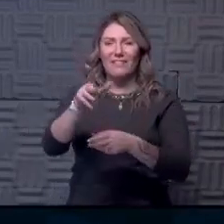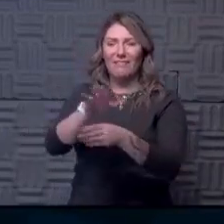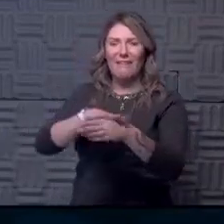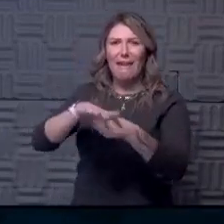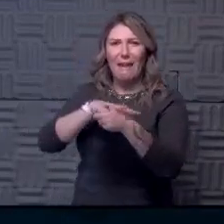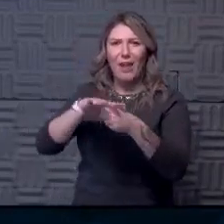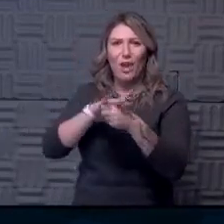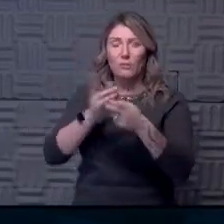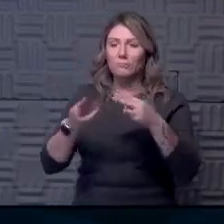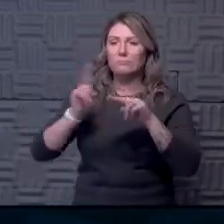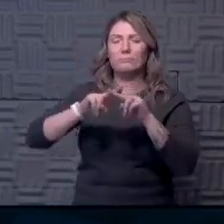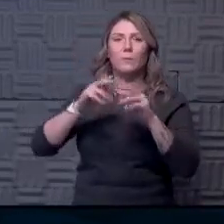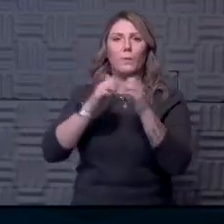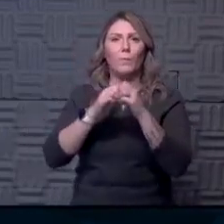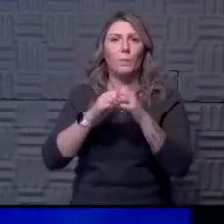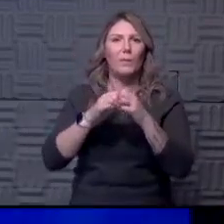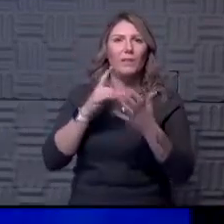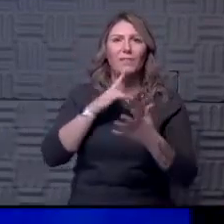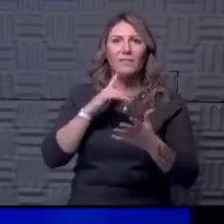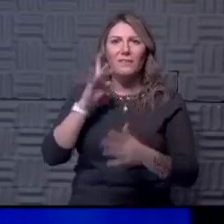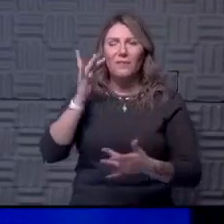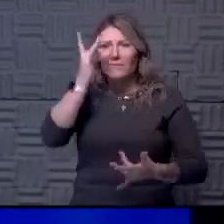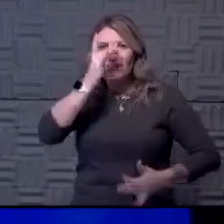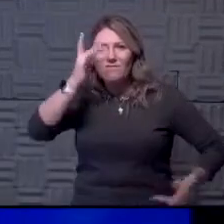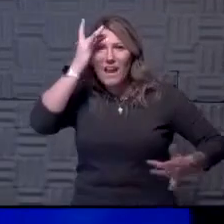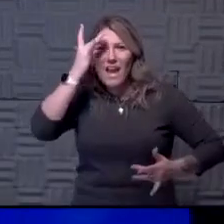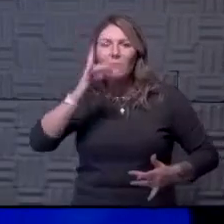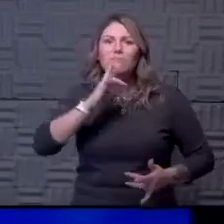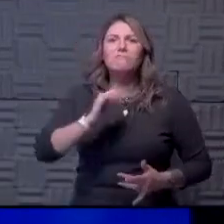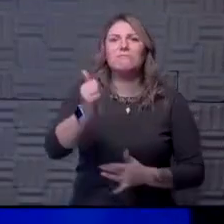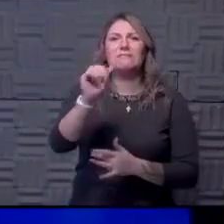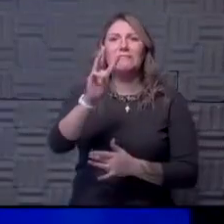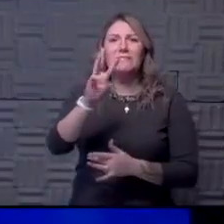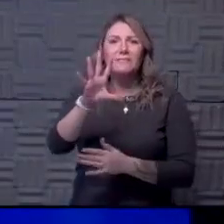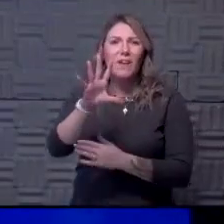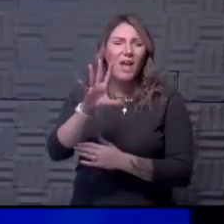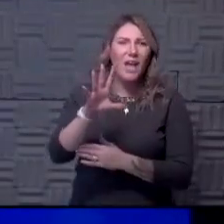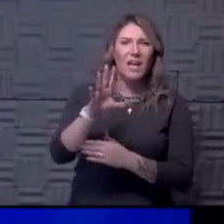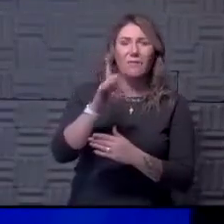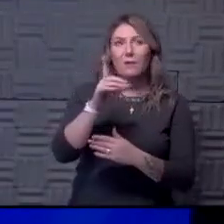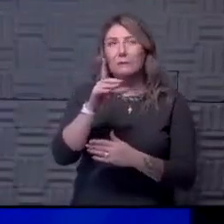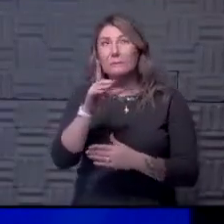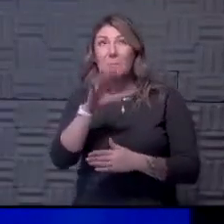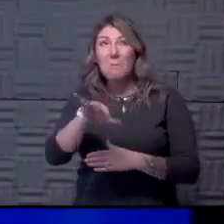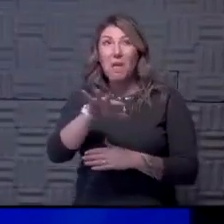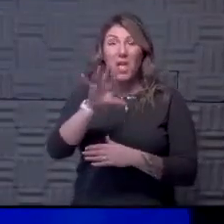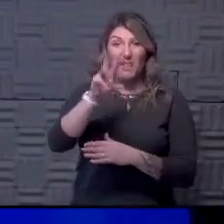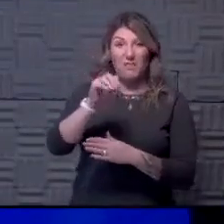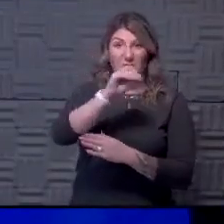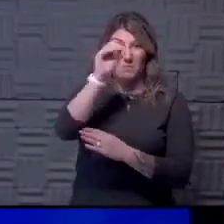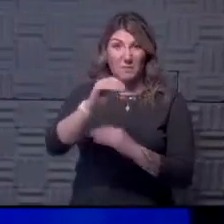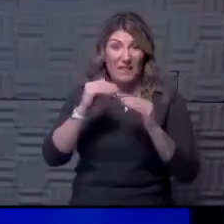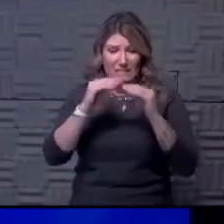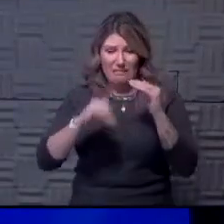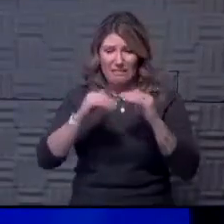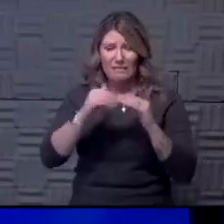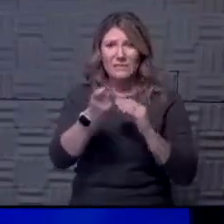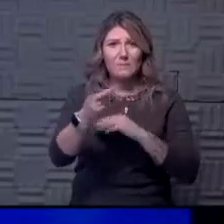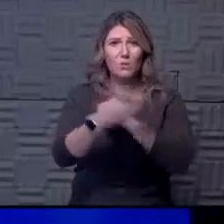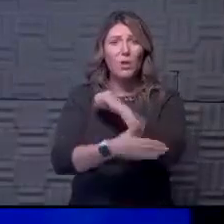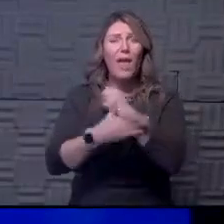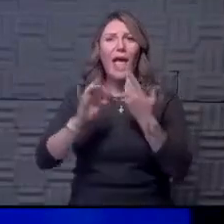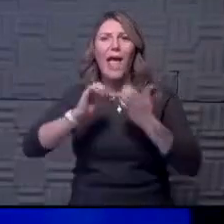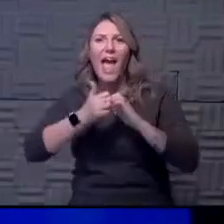virus, even for those who are most vulnerable, age 65 and older, has been about 50% or less in some counties. How do we get people